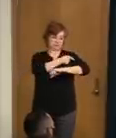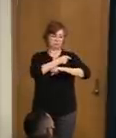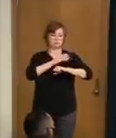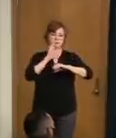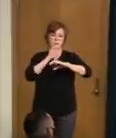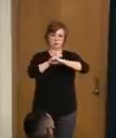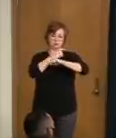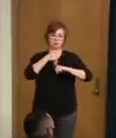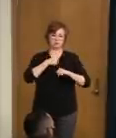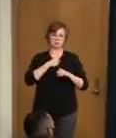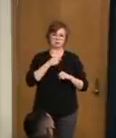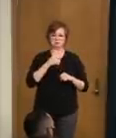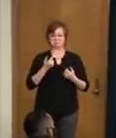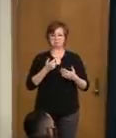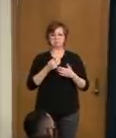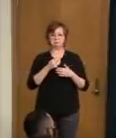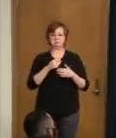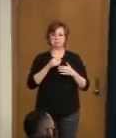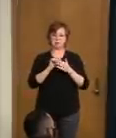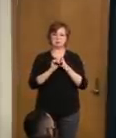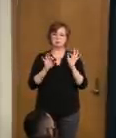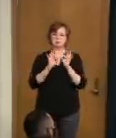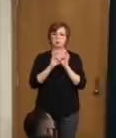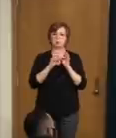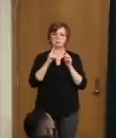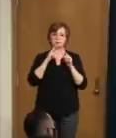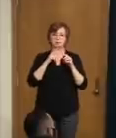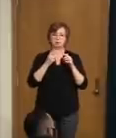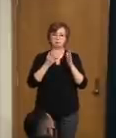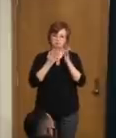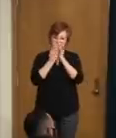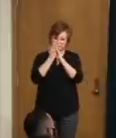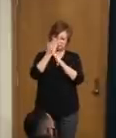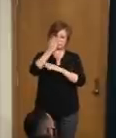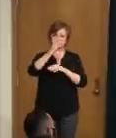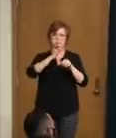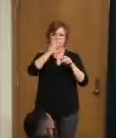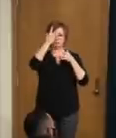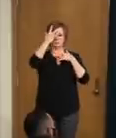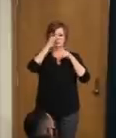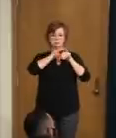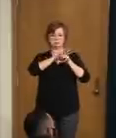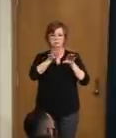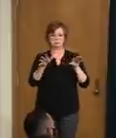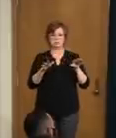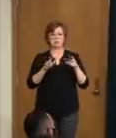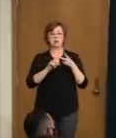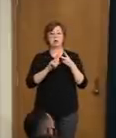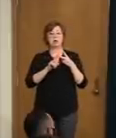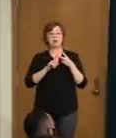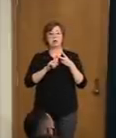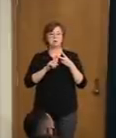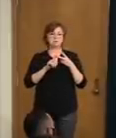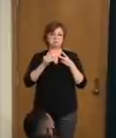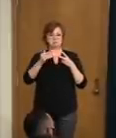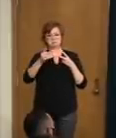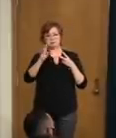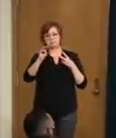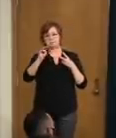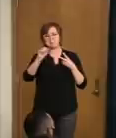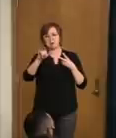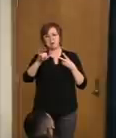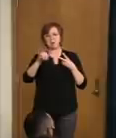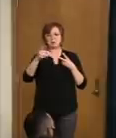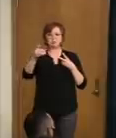then, going forwards into, May, June, all adults should get it. By May, maybe our COVID case numbers would